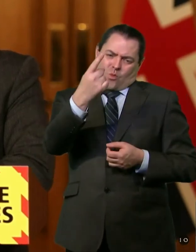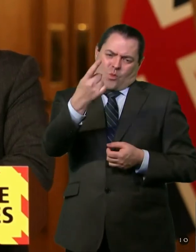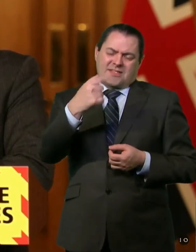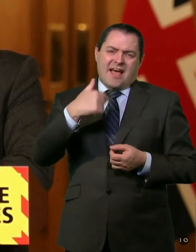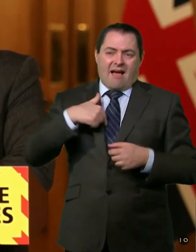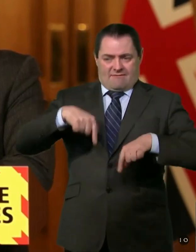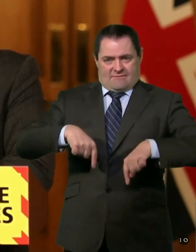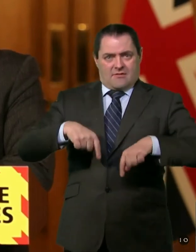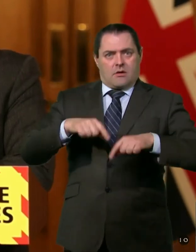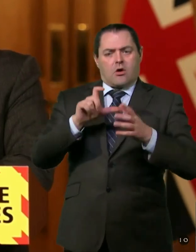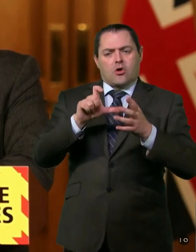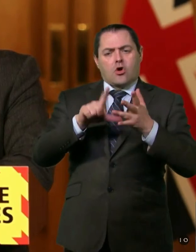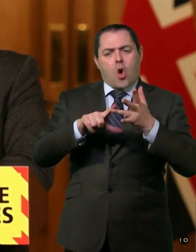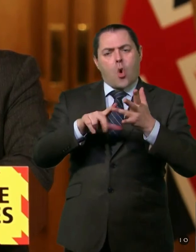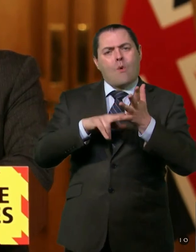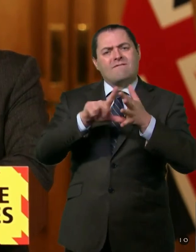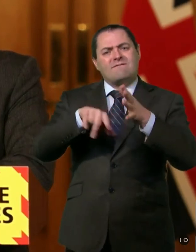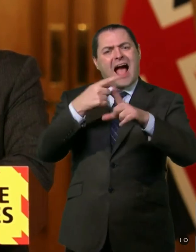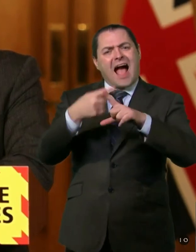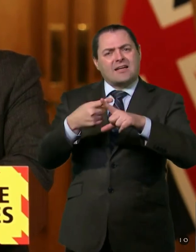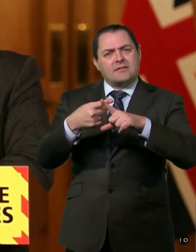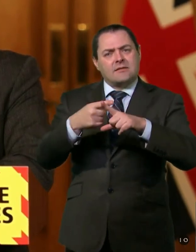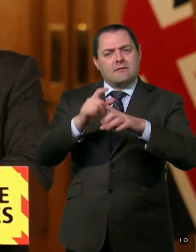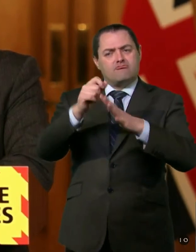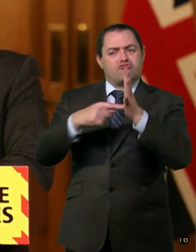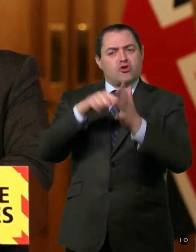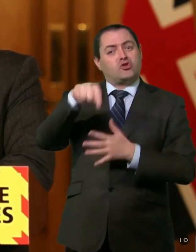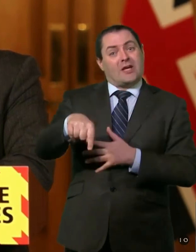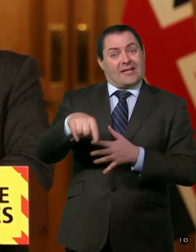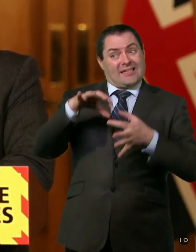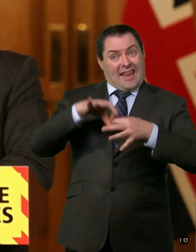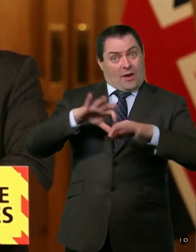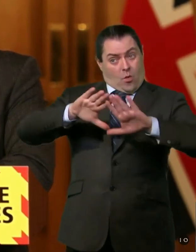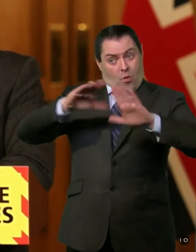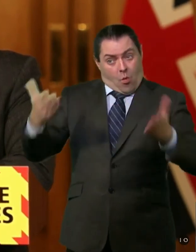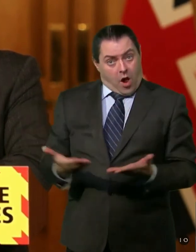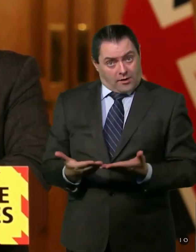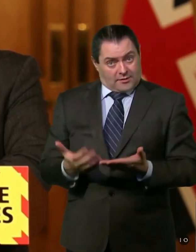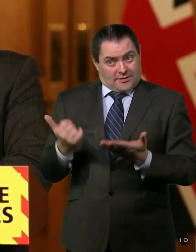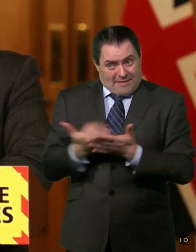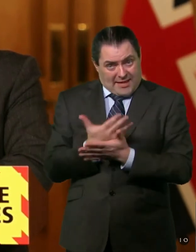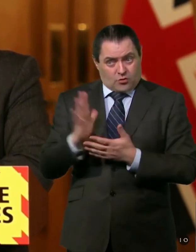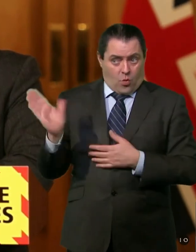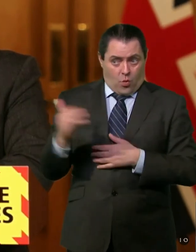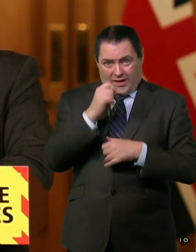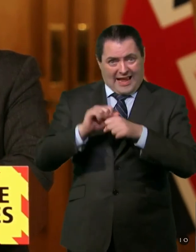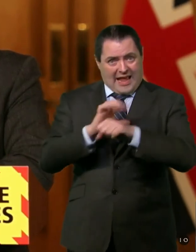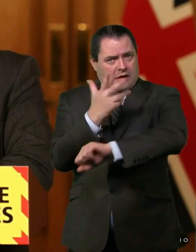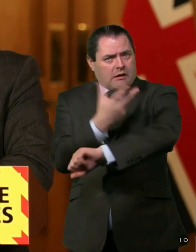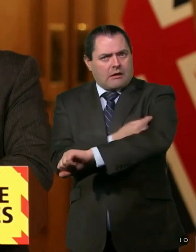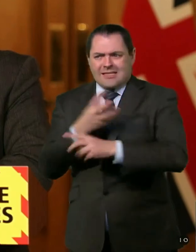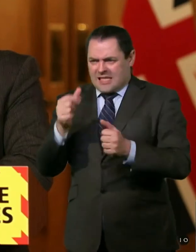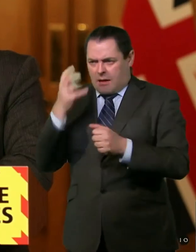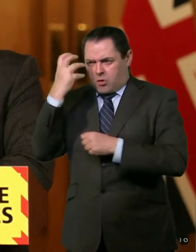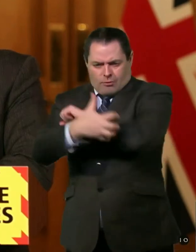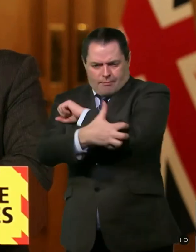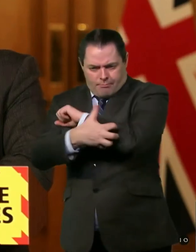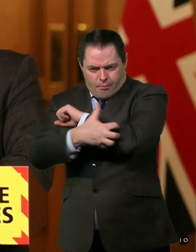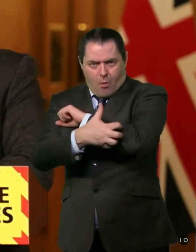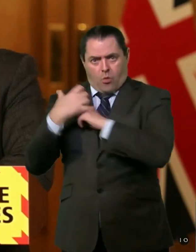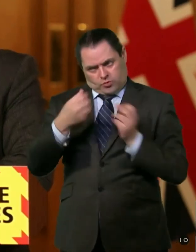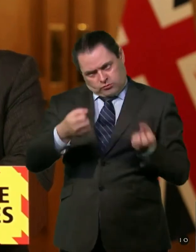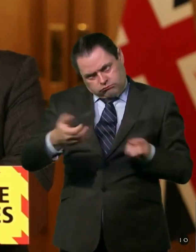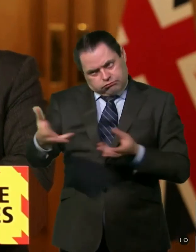to help ensure that people across the planet, in the poorest countries in the world, get the vaccines that we need. And I think we're the